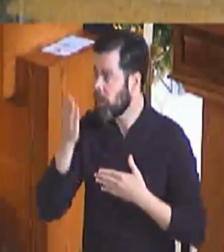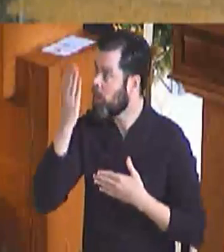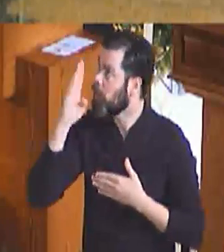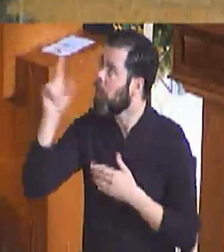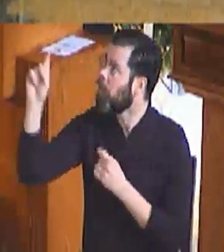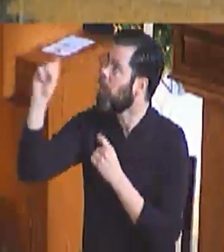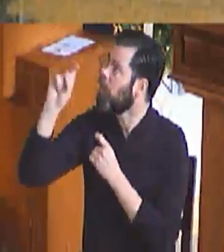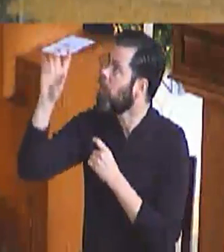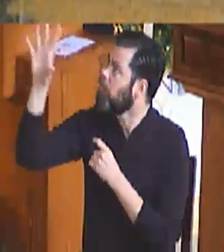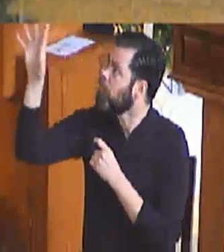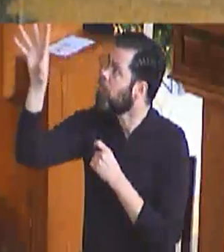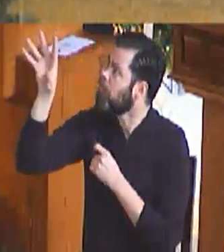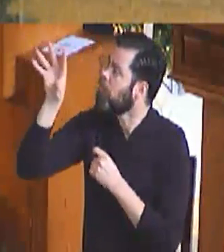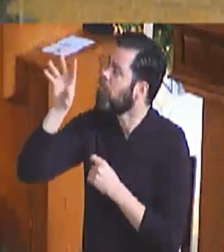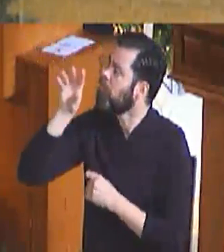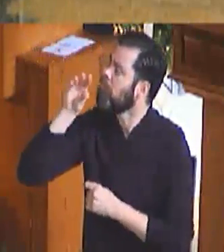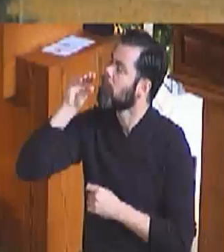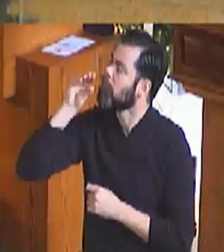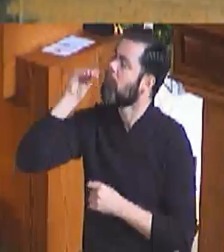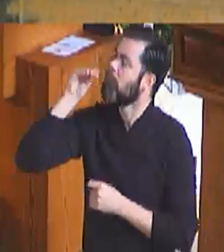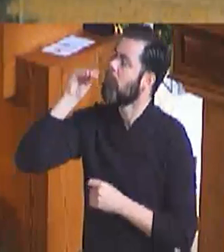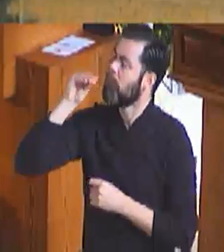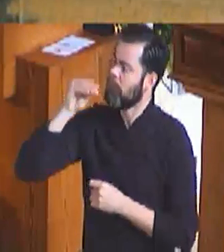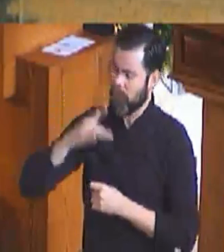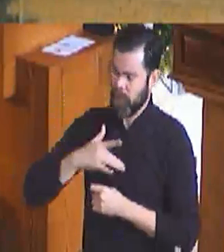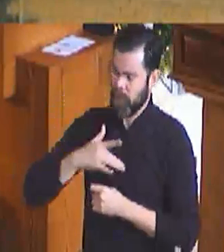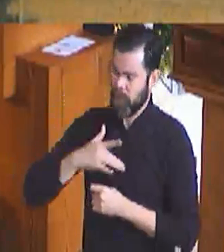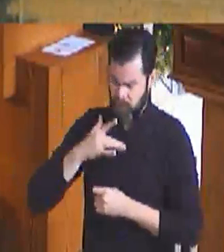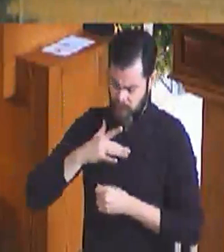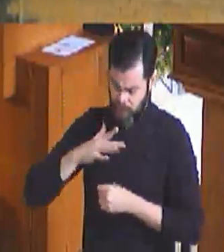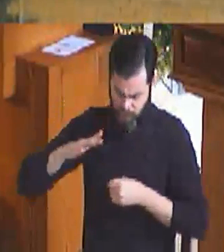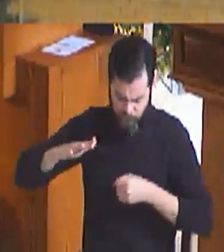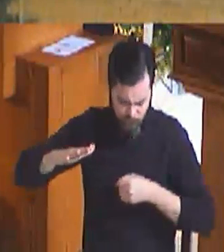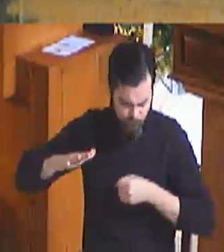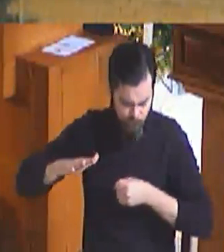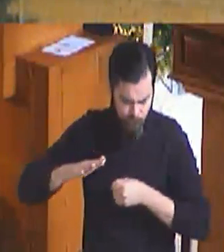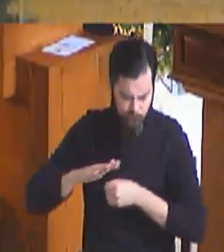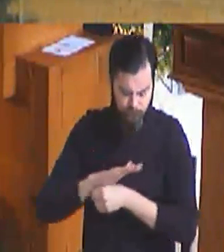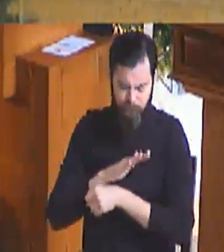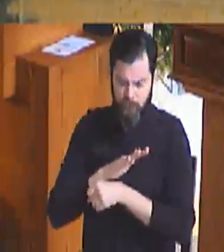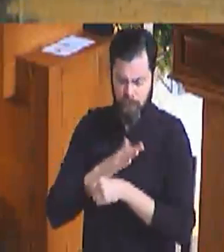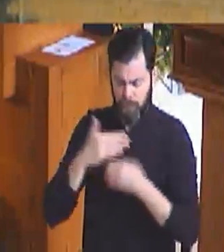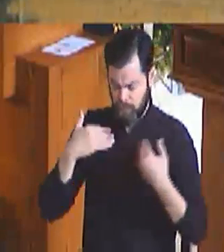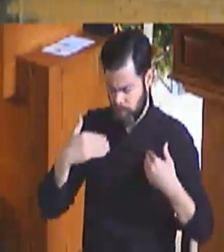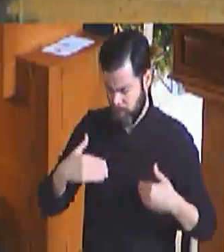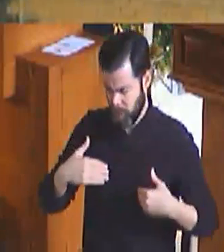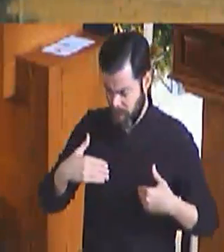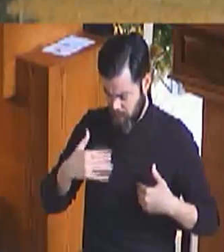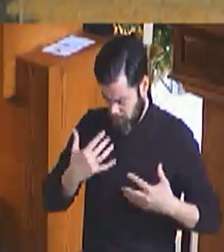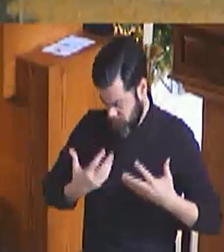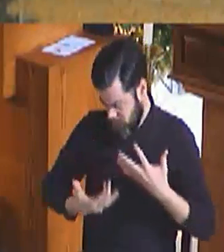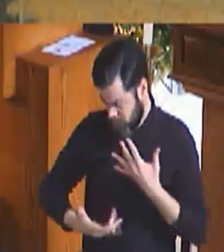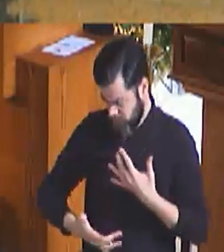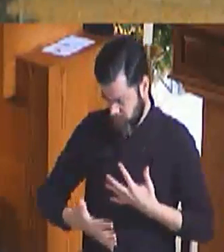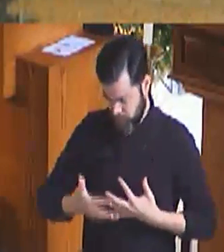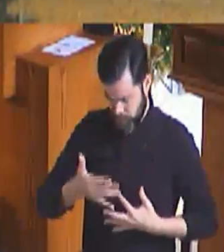And feel it permeate and penetrate your whole being.